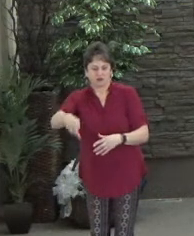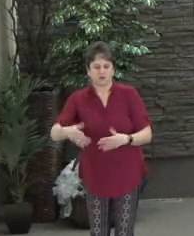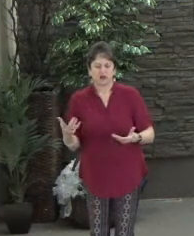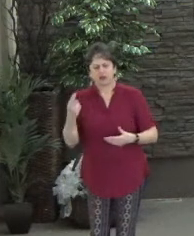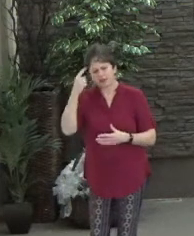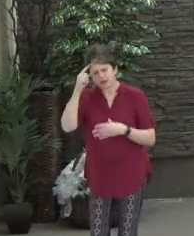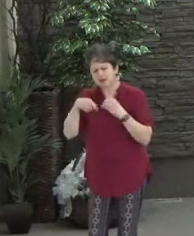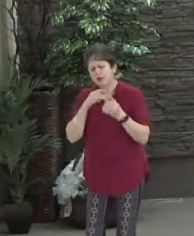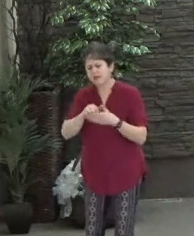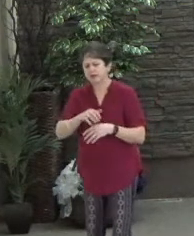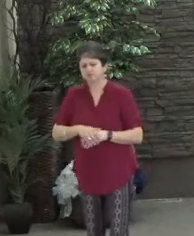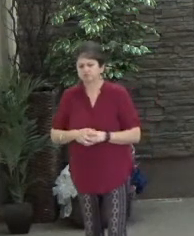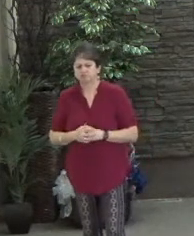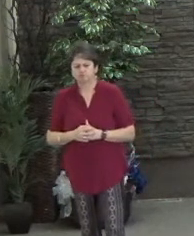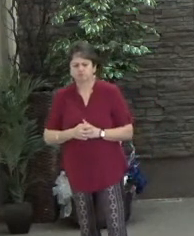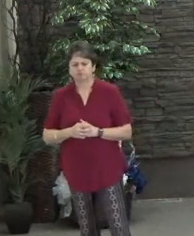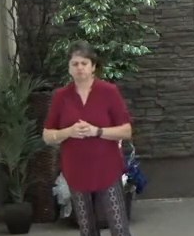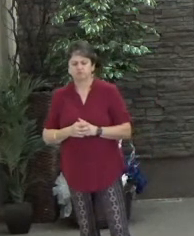ponder that.